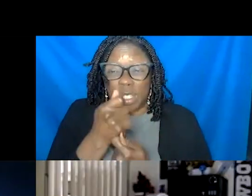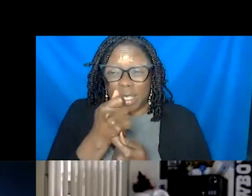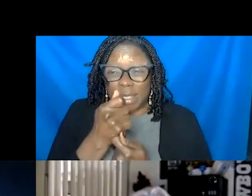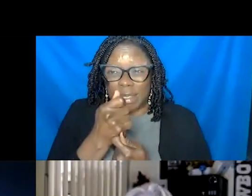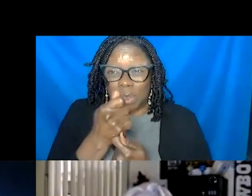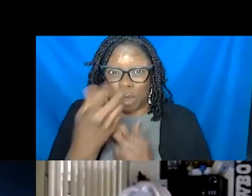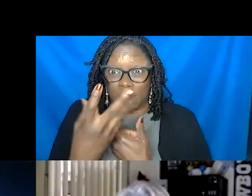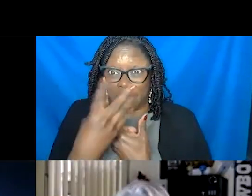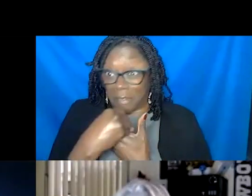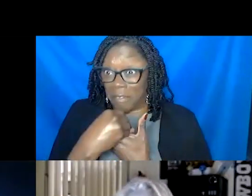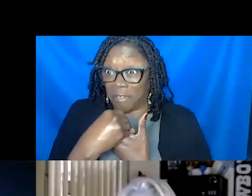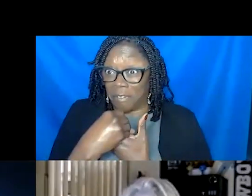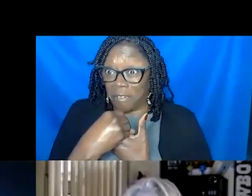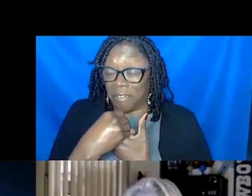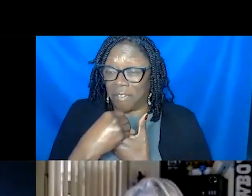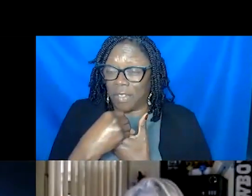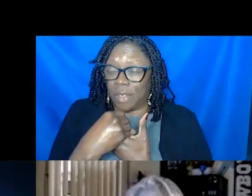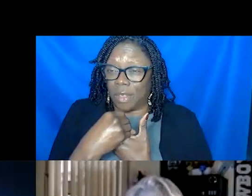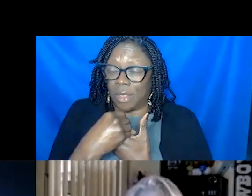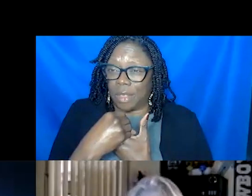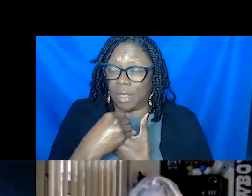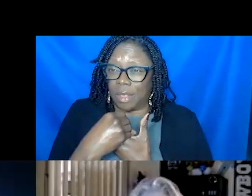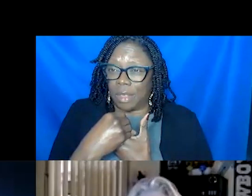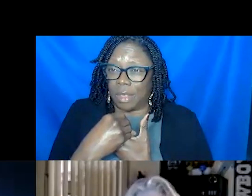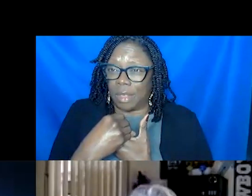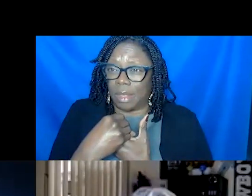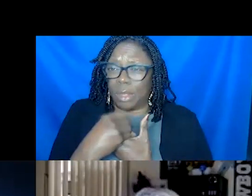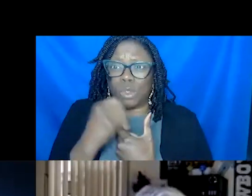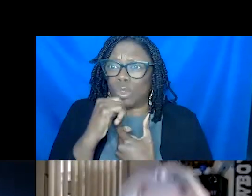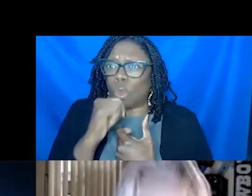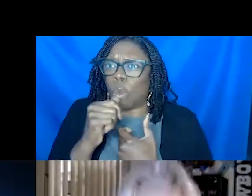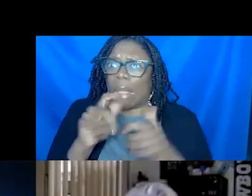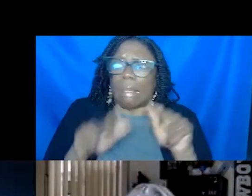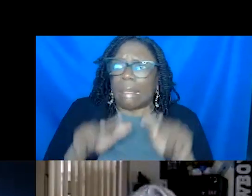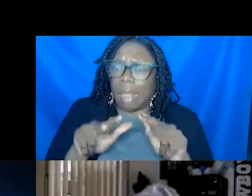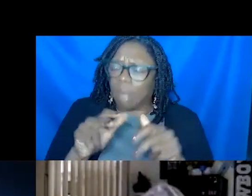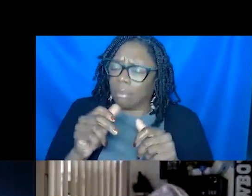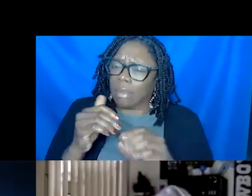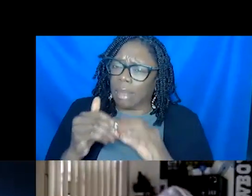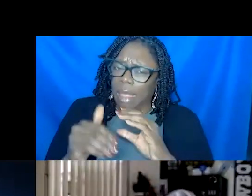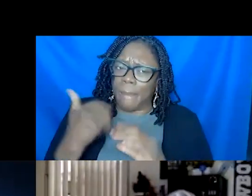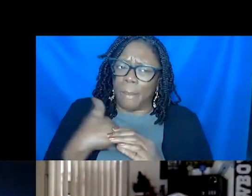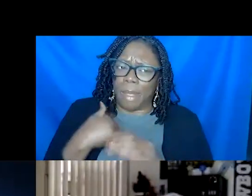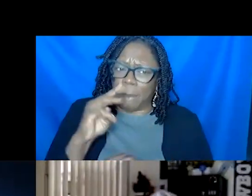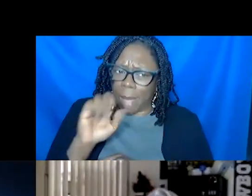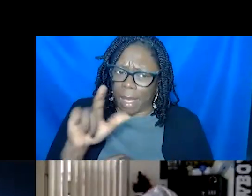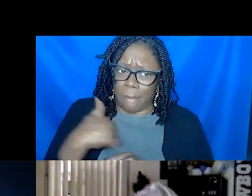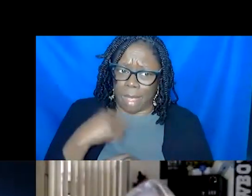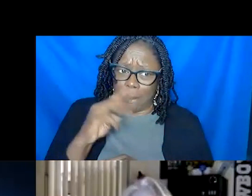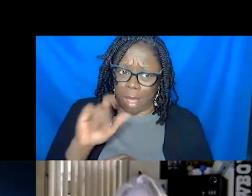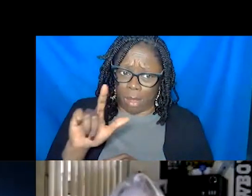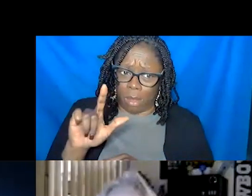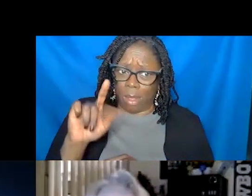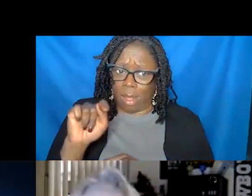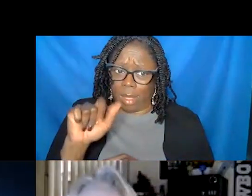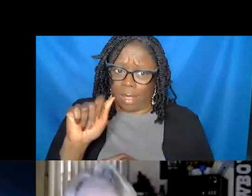and participating moving forward, please don't hesitate to email me, Michael Taketa, and I can let you know when we